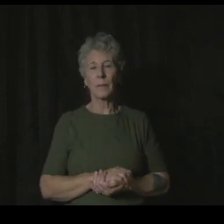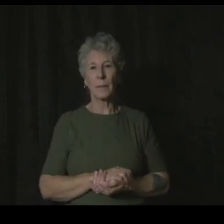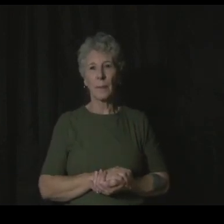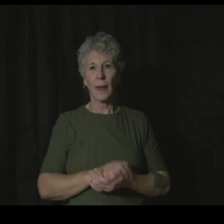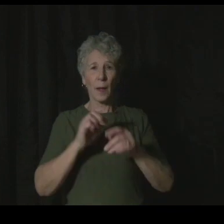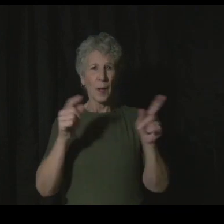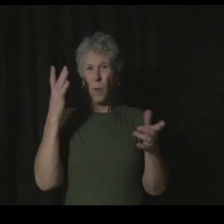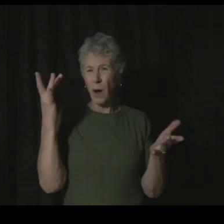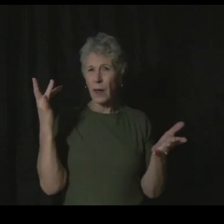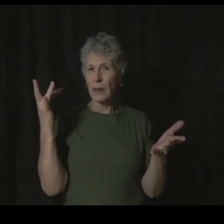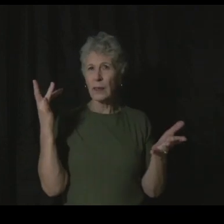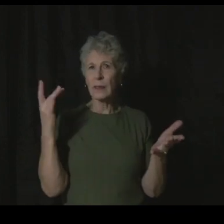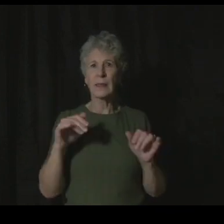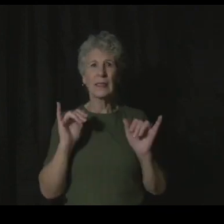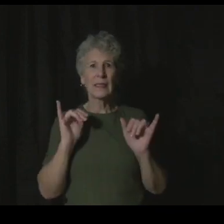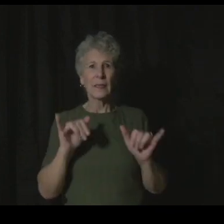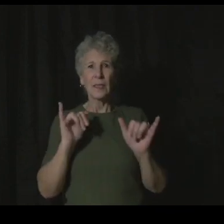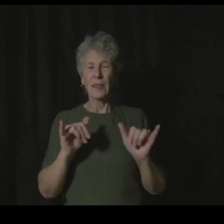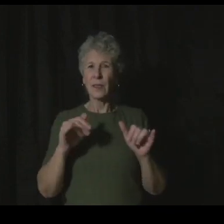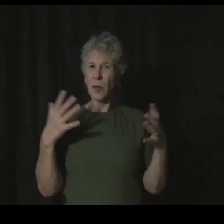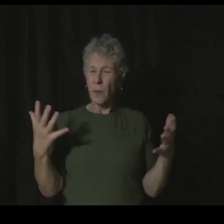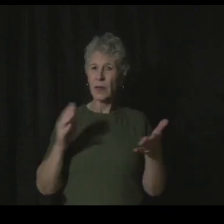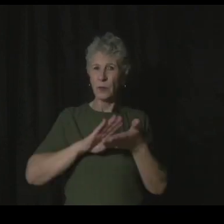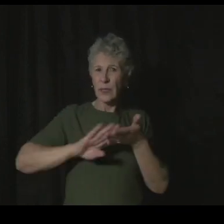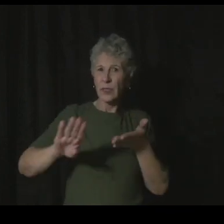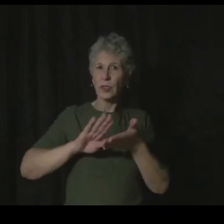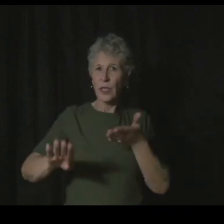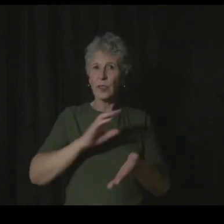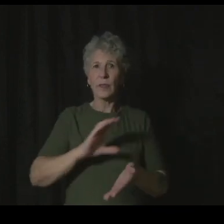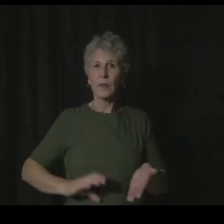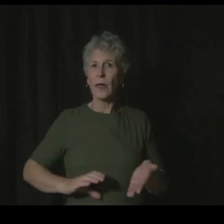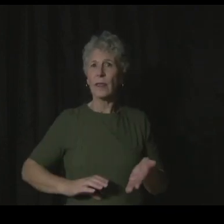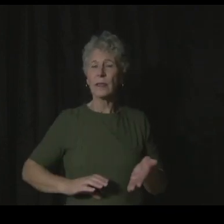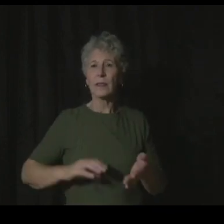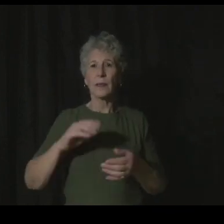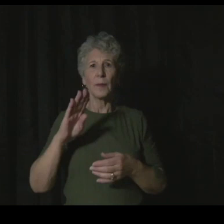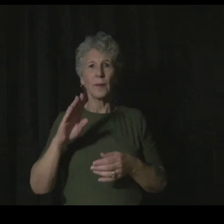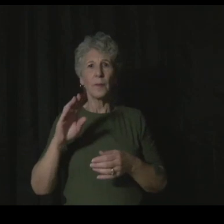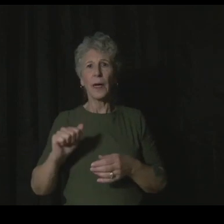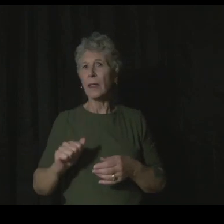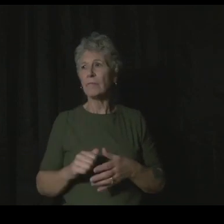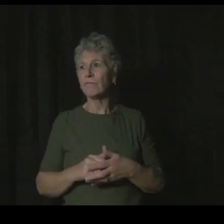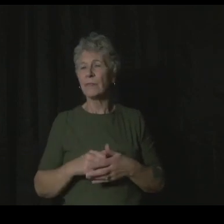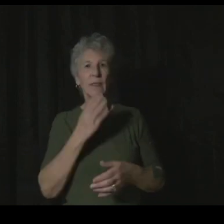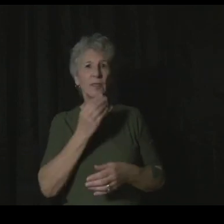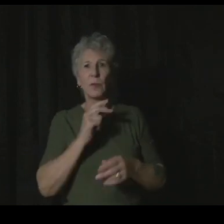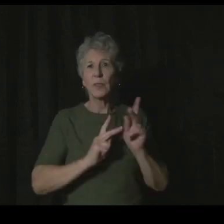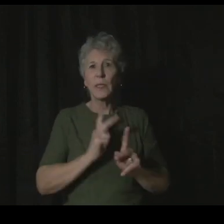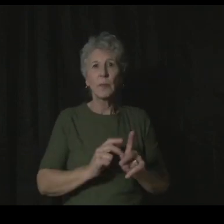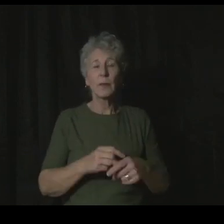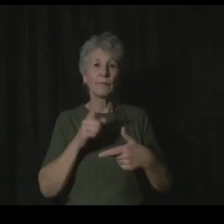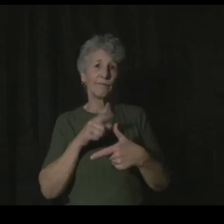But why is there still such a rejection of Christ by the Jewish people? Well, one